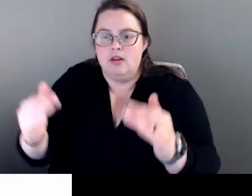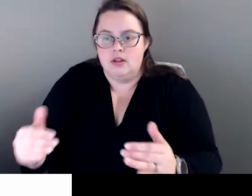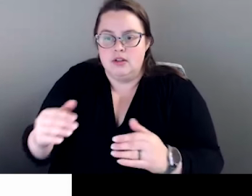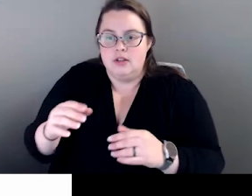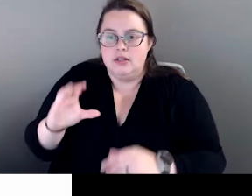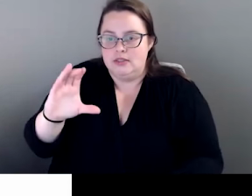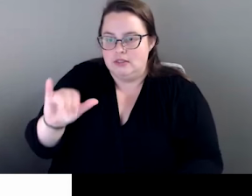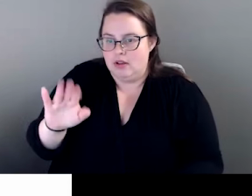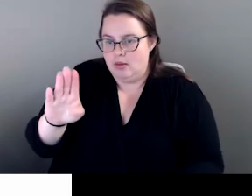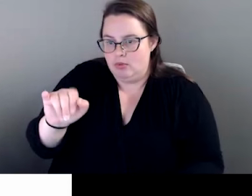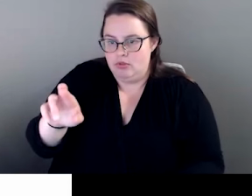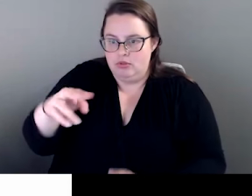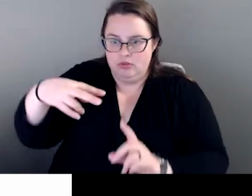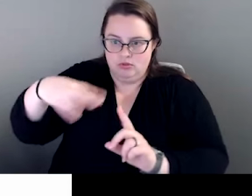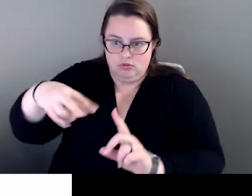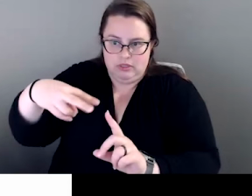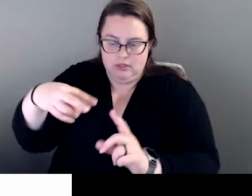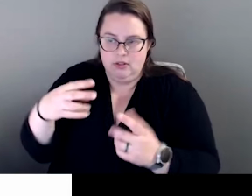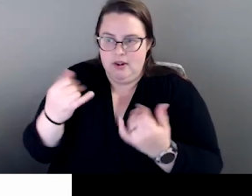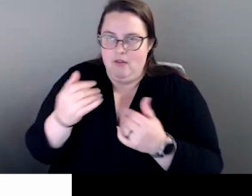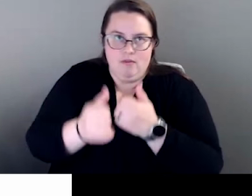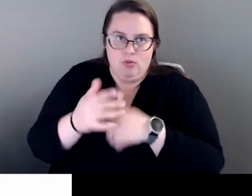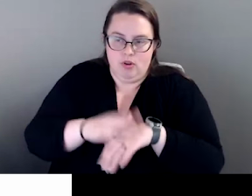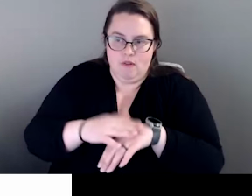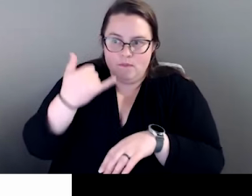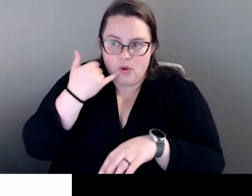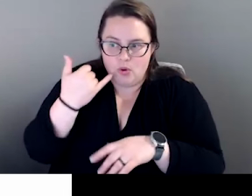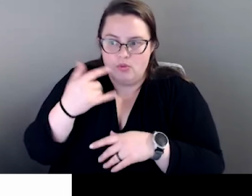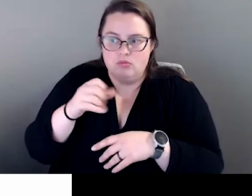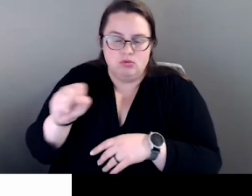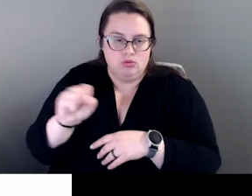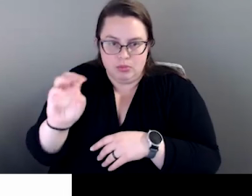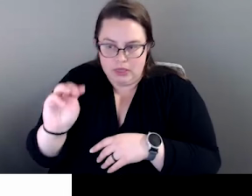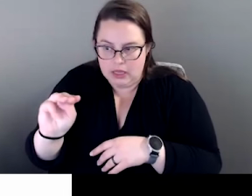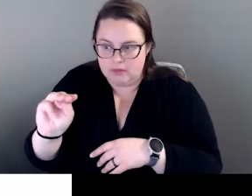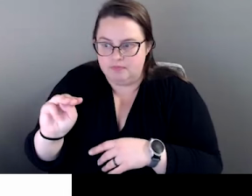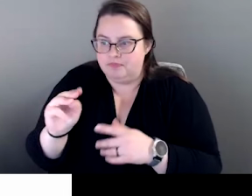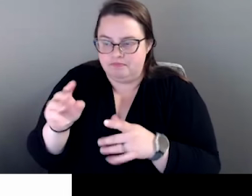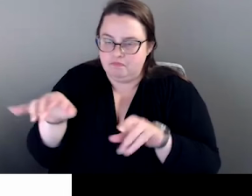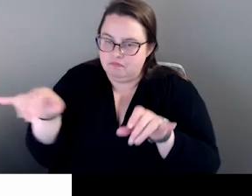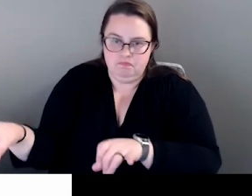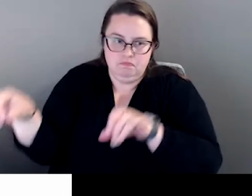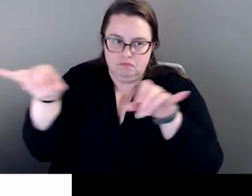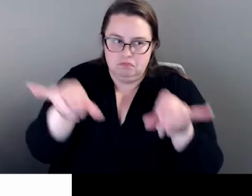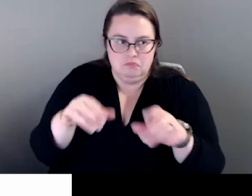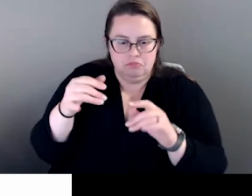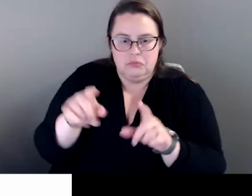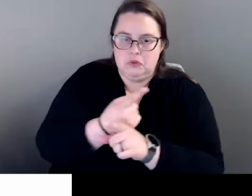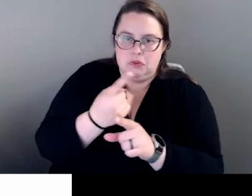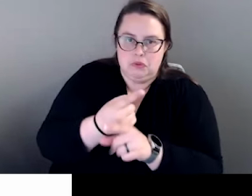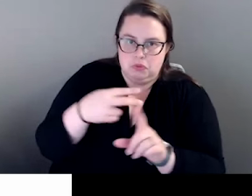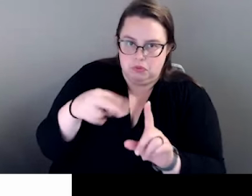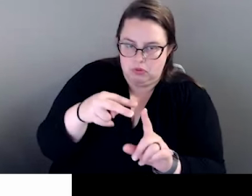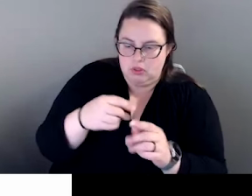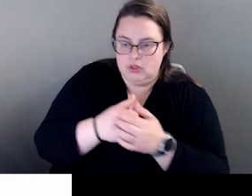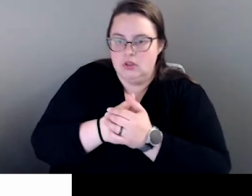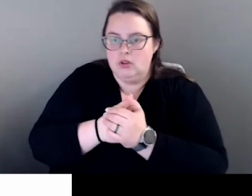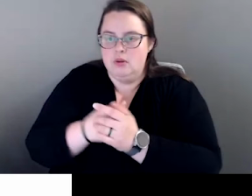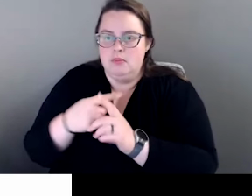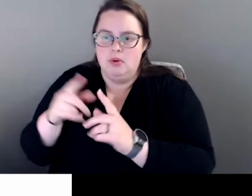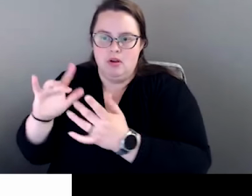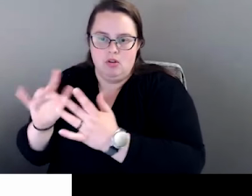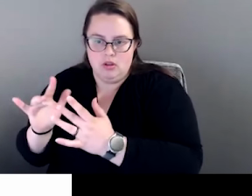their phones and, into social media. So it's the same as the regular stalking, but just online.